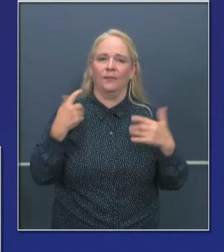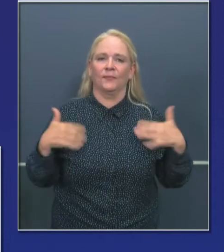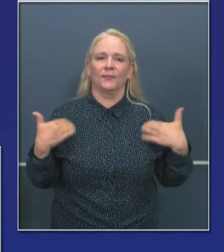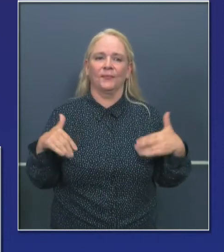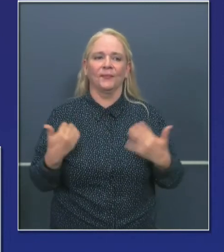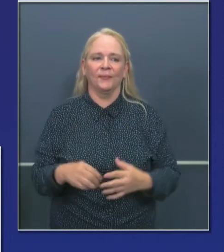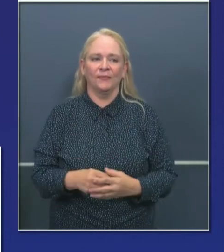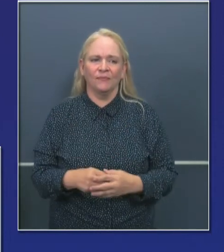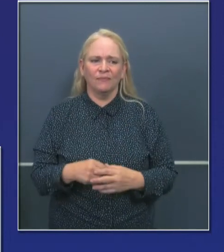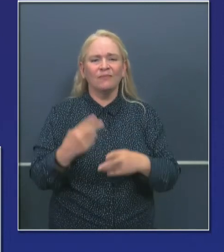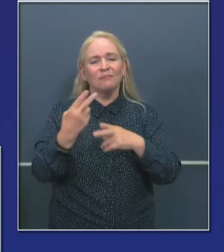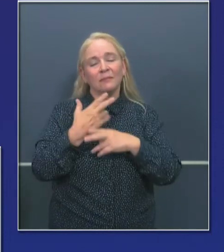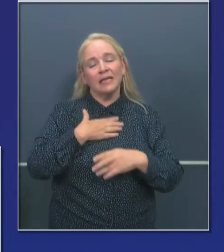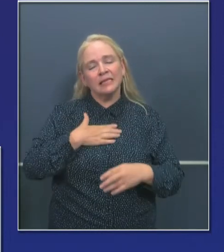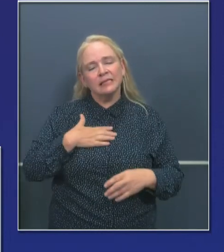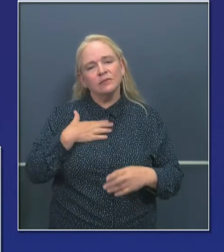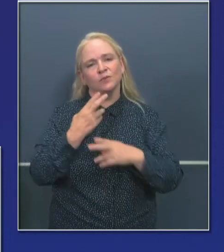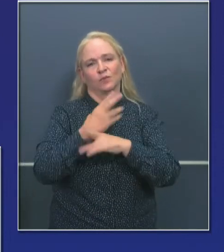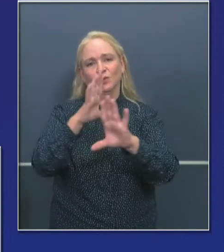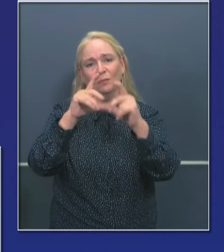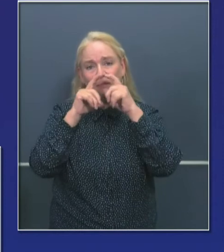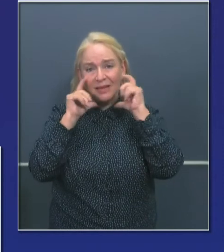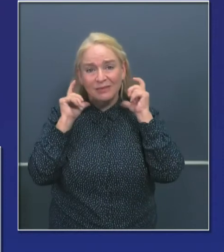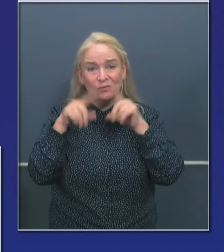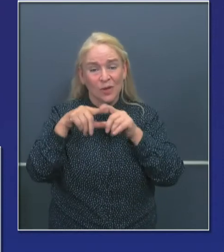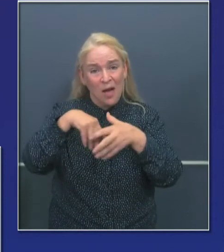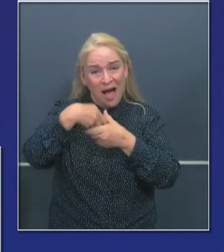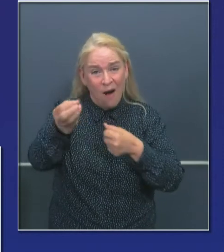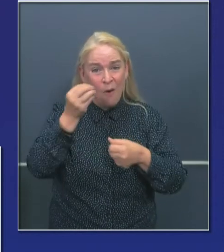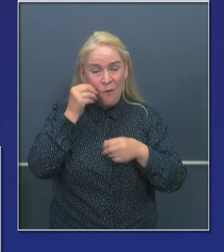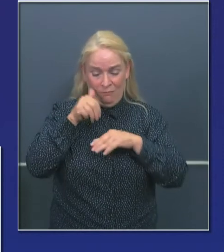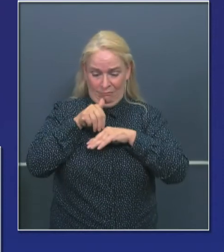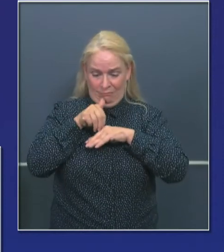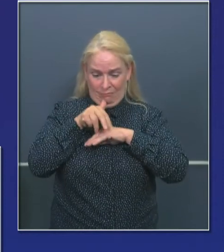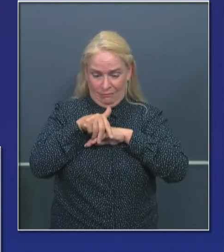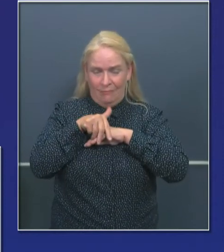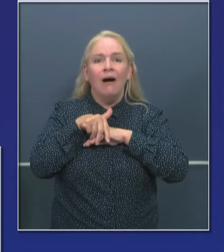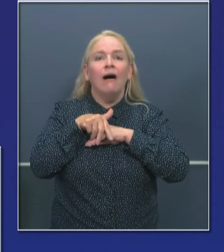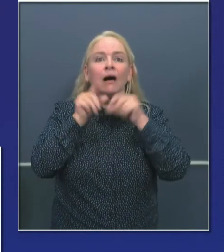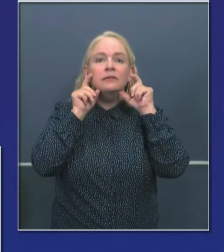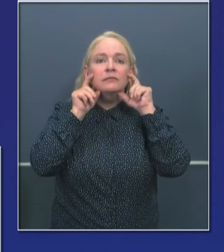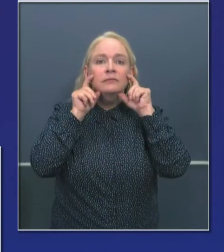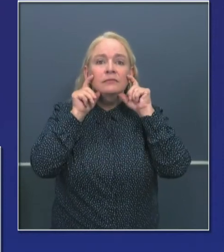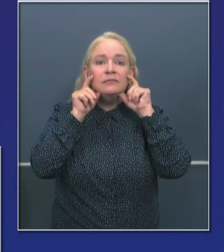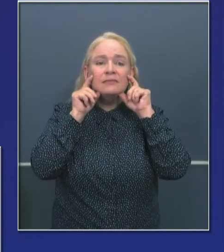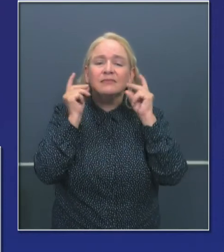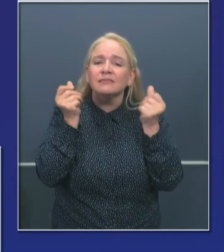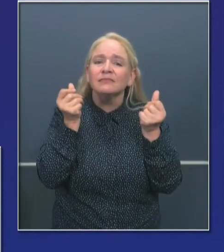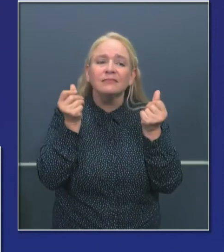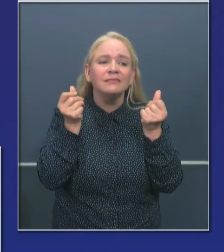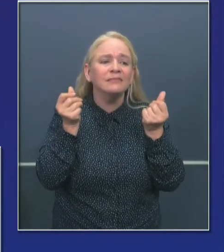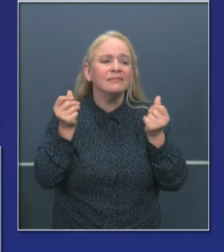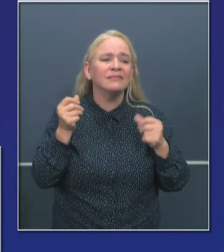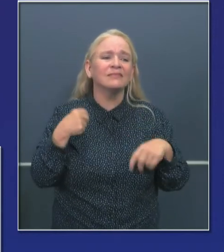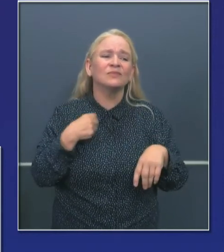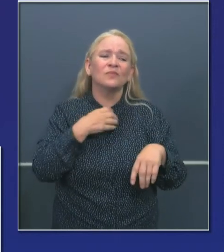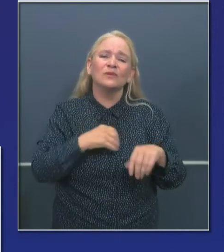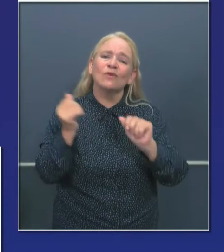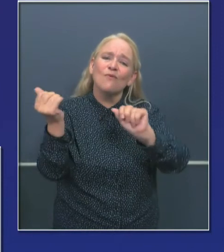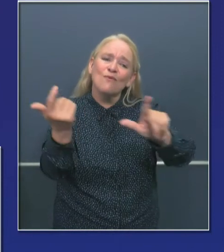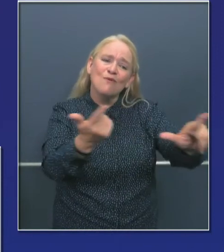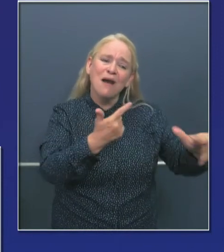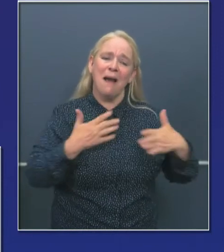wearing a face covering when you're out of your home, you're out and about in the community. So again, wishing all of you a